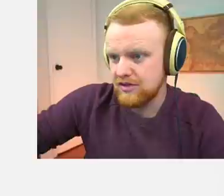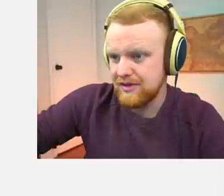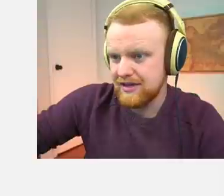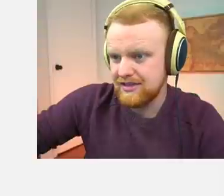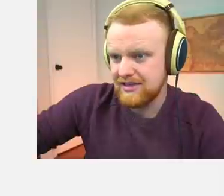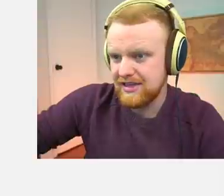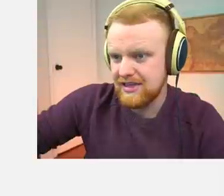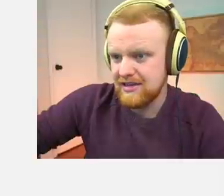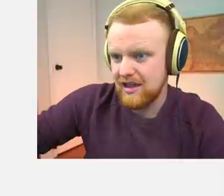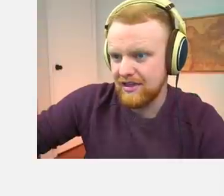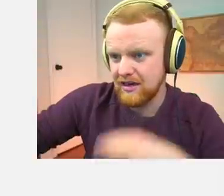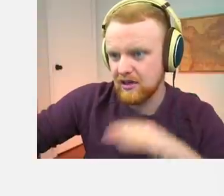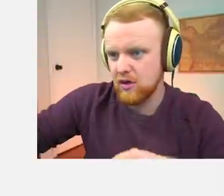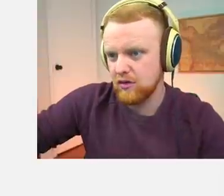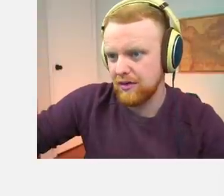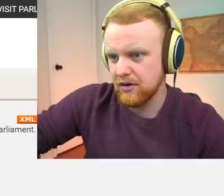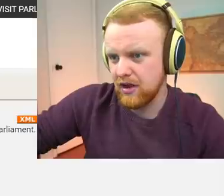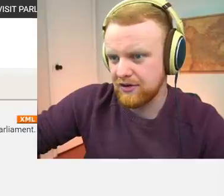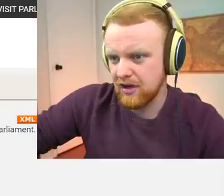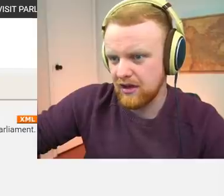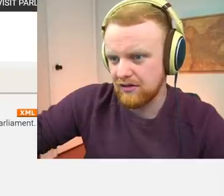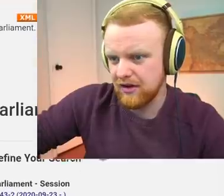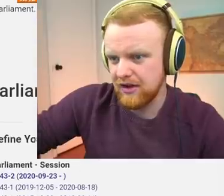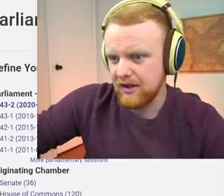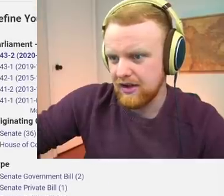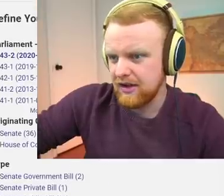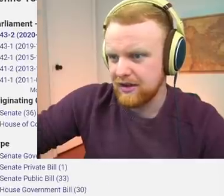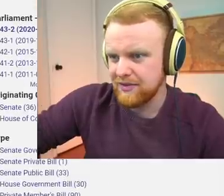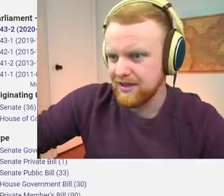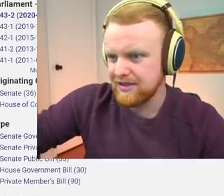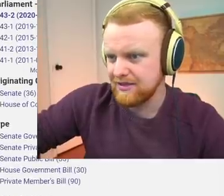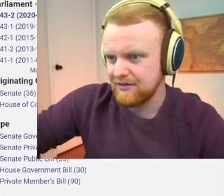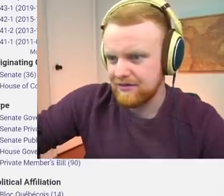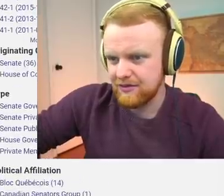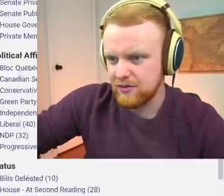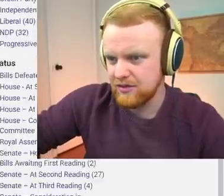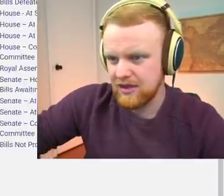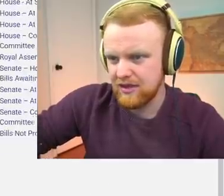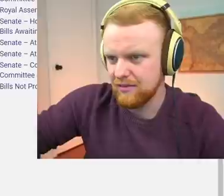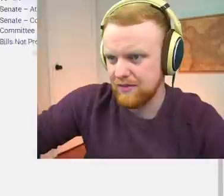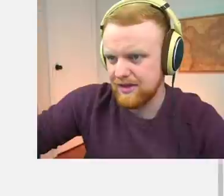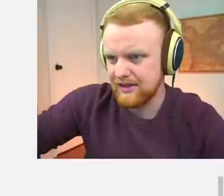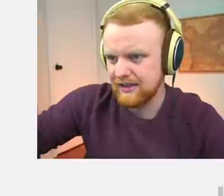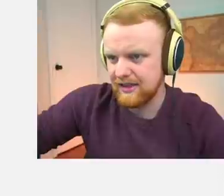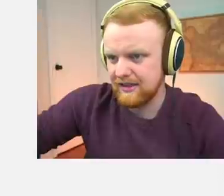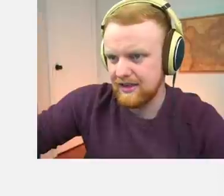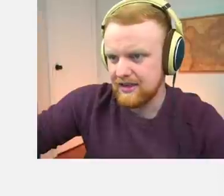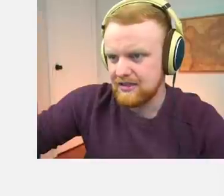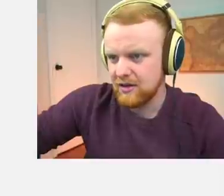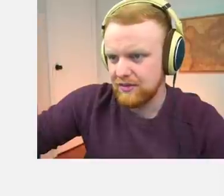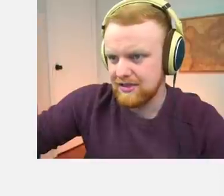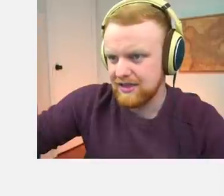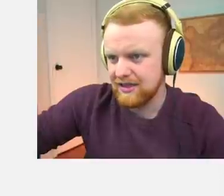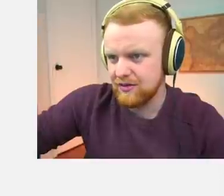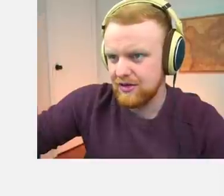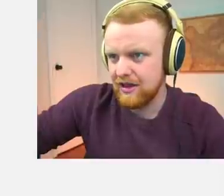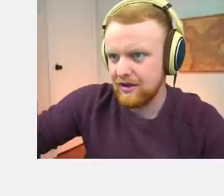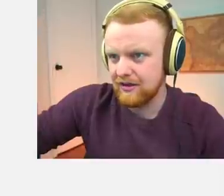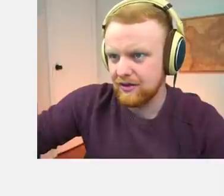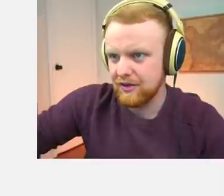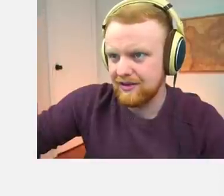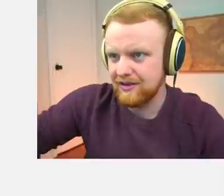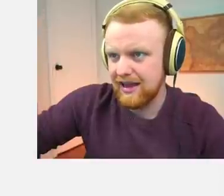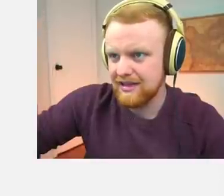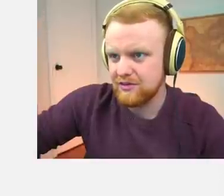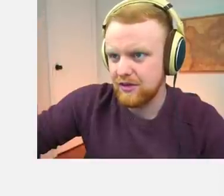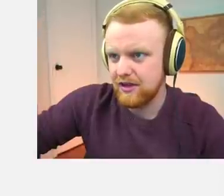it's going to be a C and then a low number under 100 because of who's implementing it. So, but it's likely going, yeah, okay,